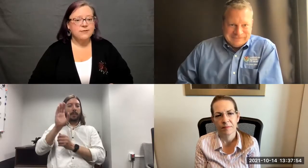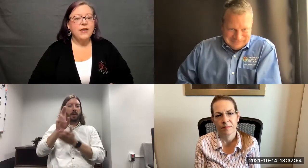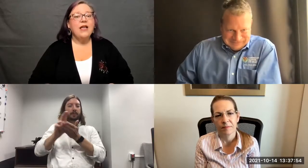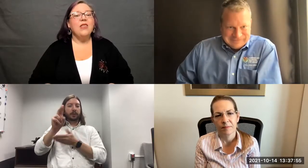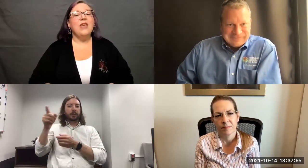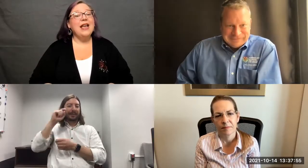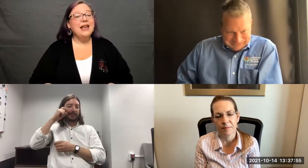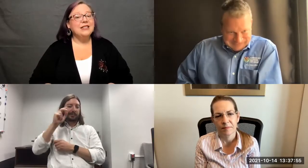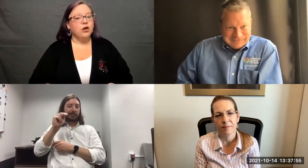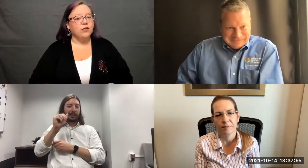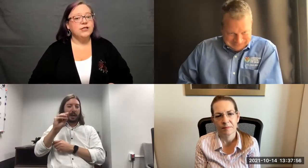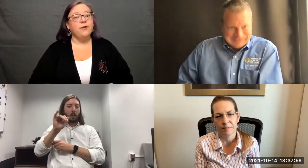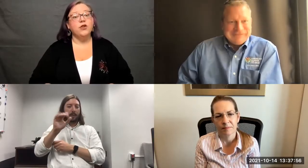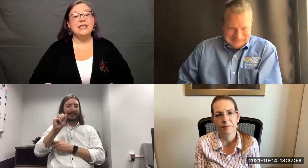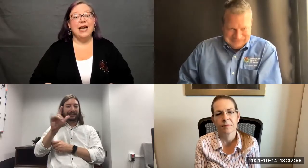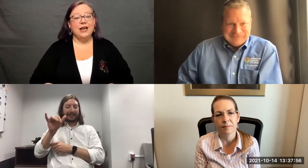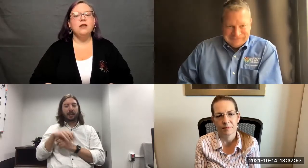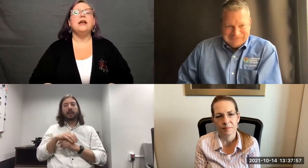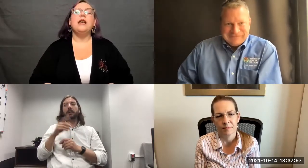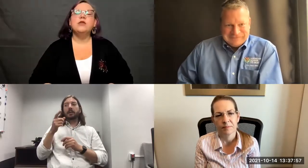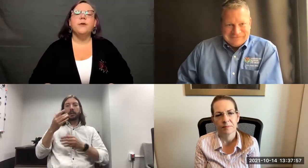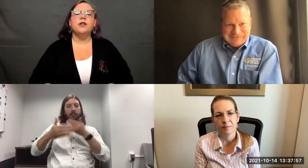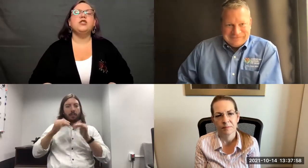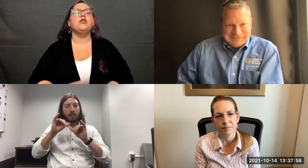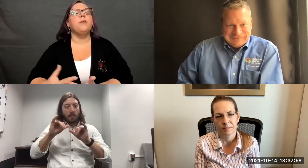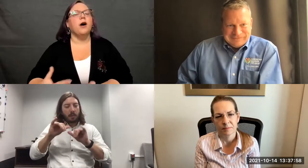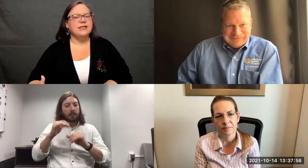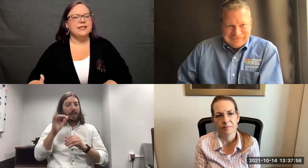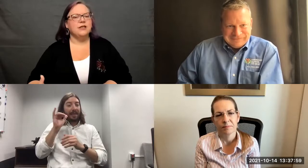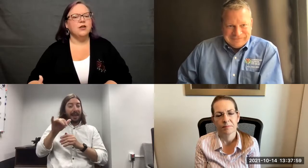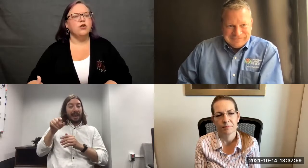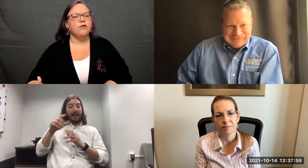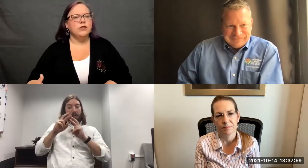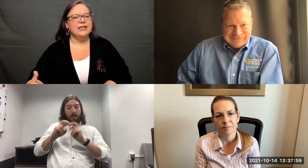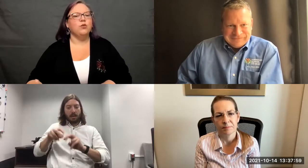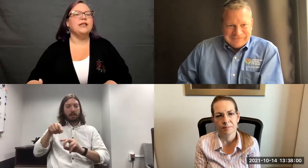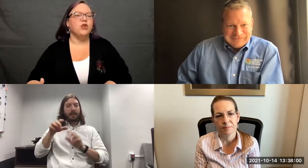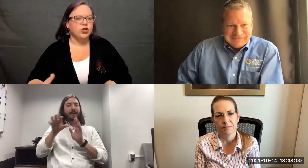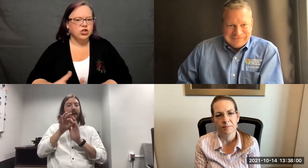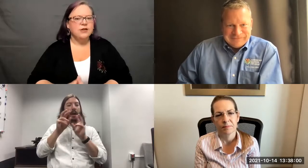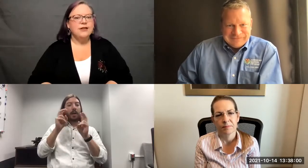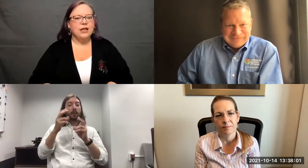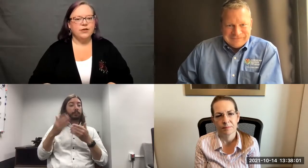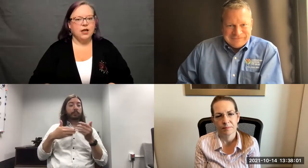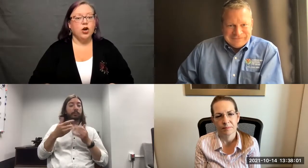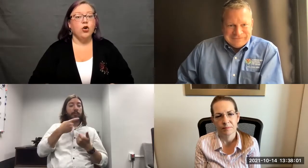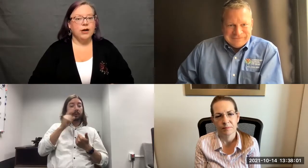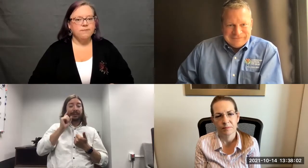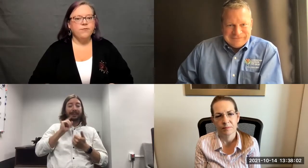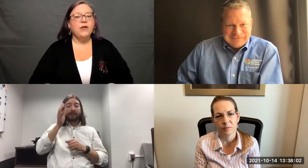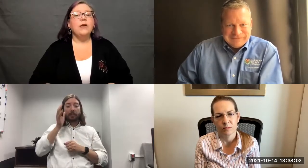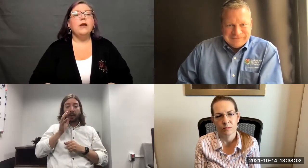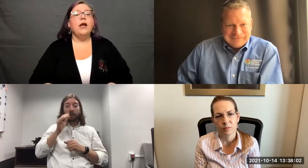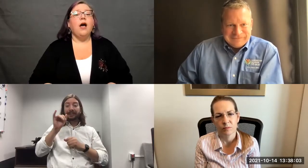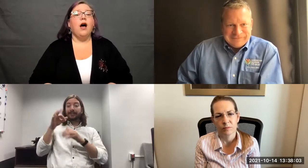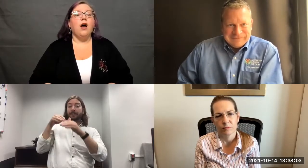Fremont. They handed over some of their data in response to the Boston University research that was occurring.